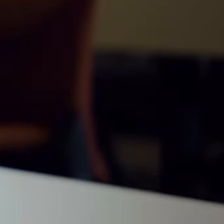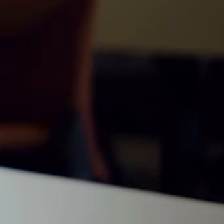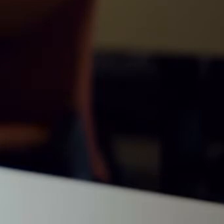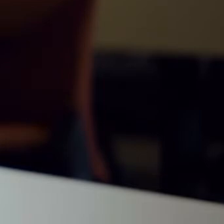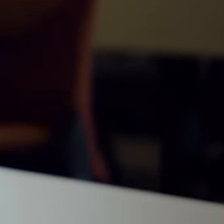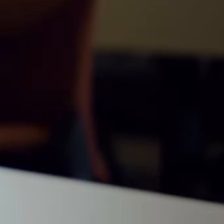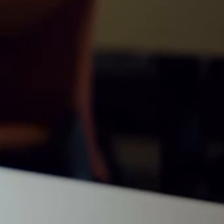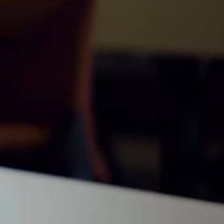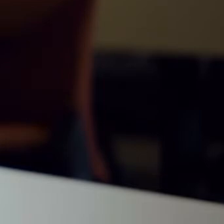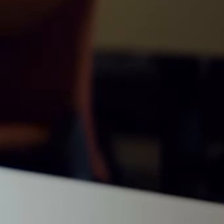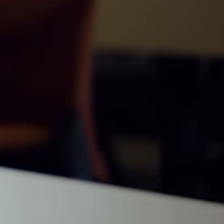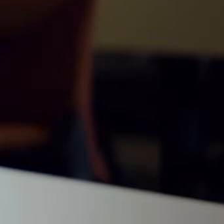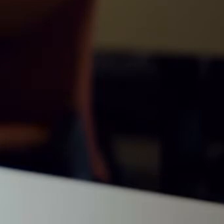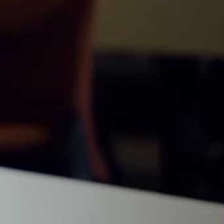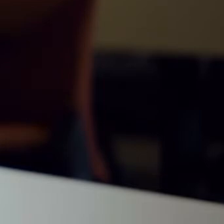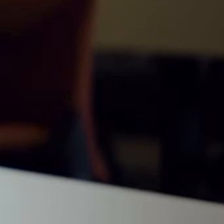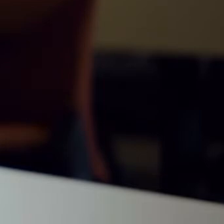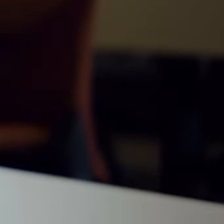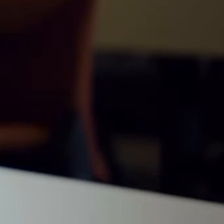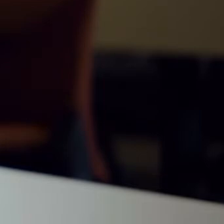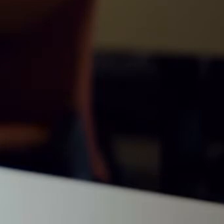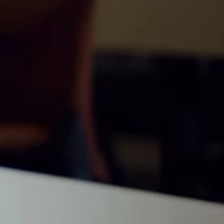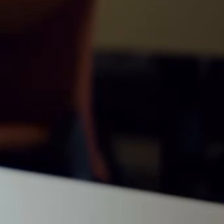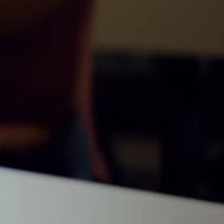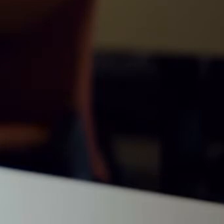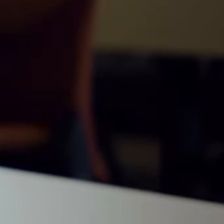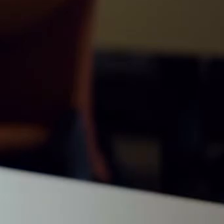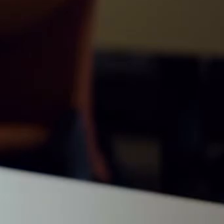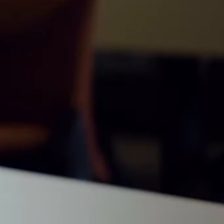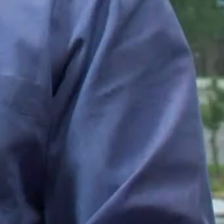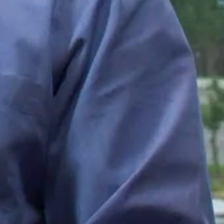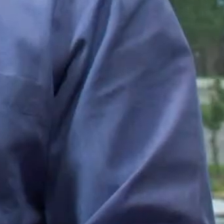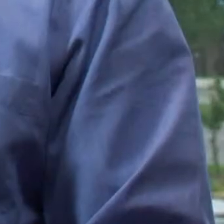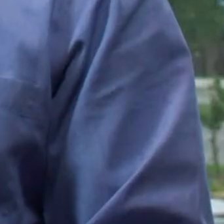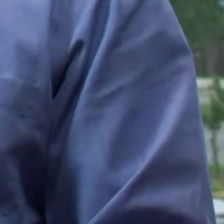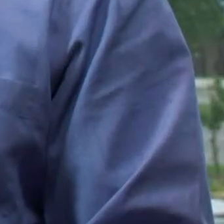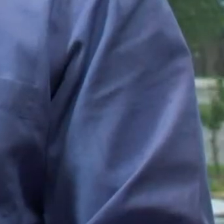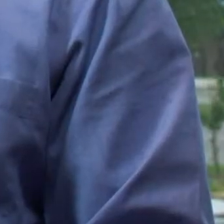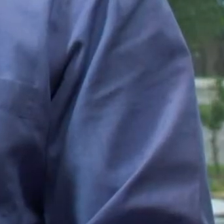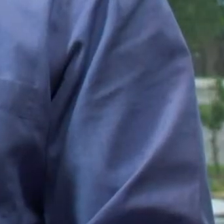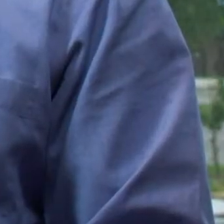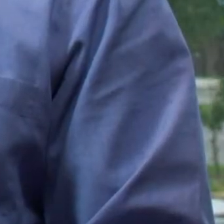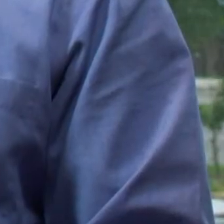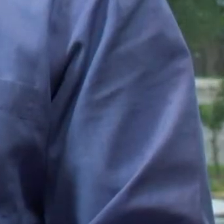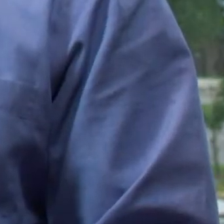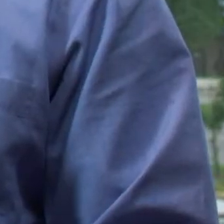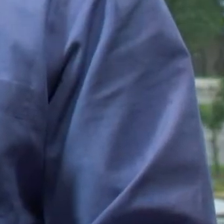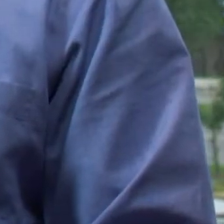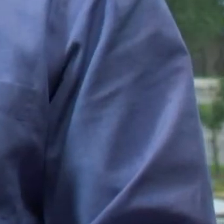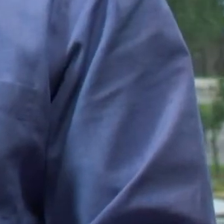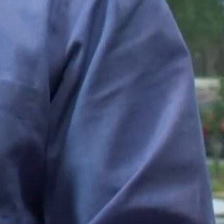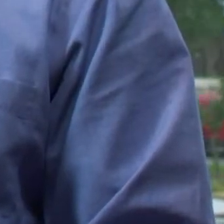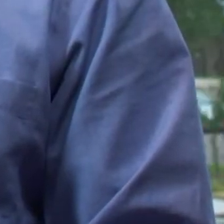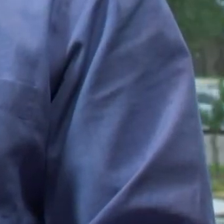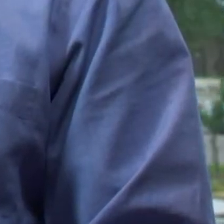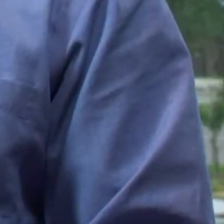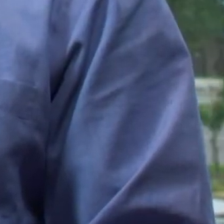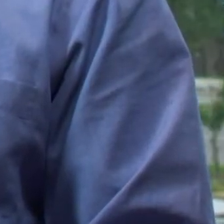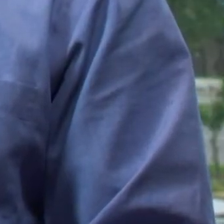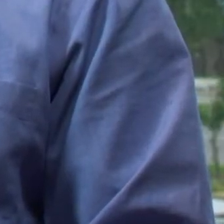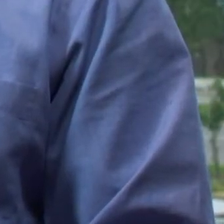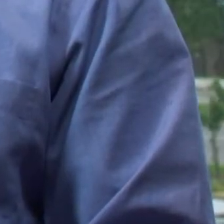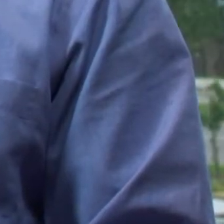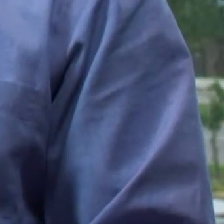program alone will be attracting over 1,000 students to the center. We designed the Hybl Center so that we have real good